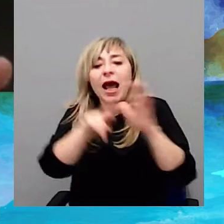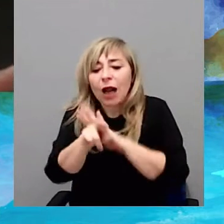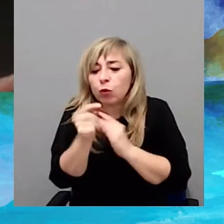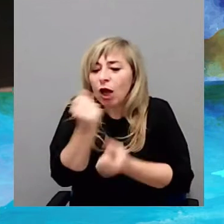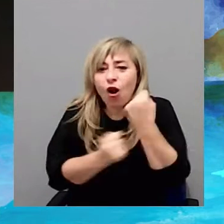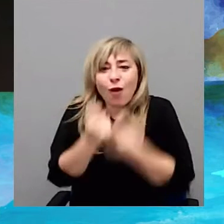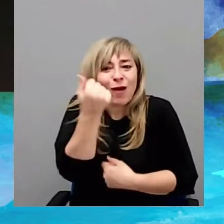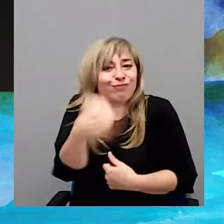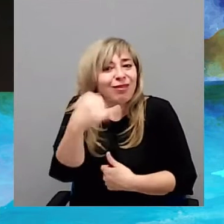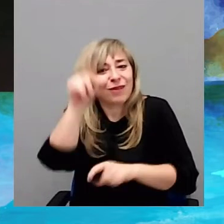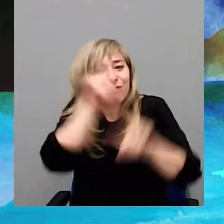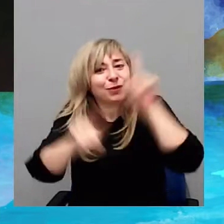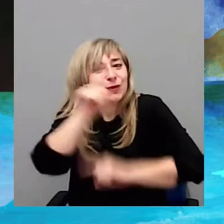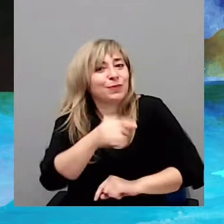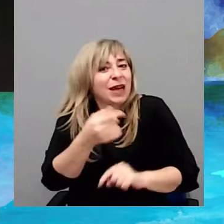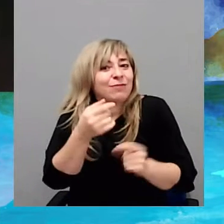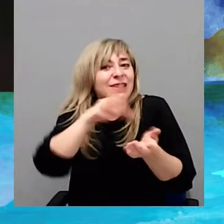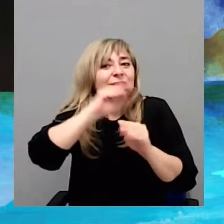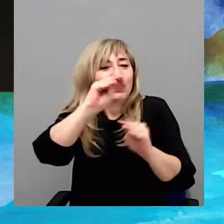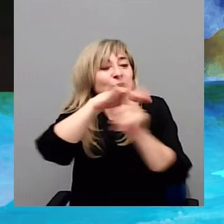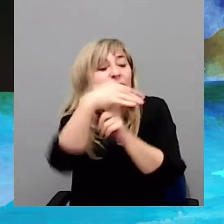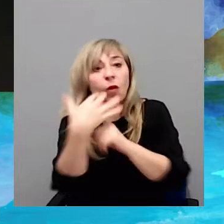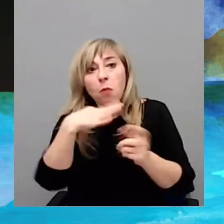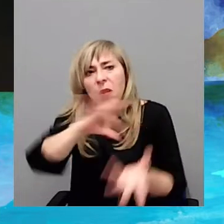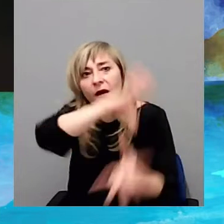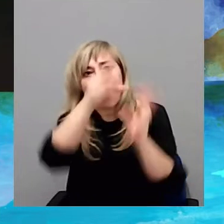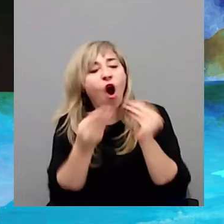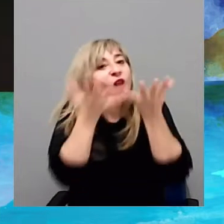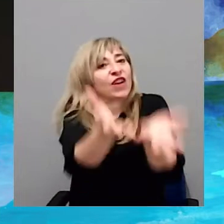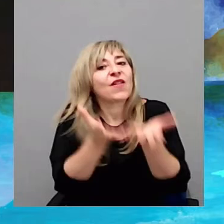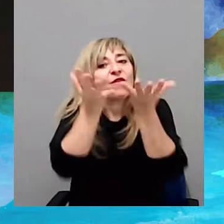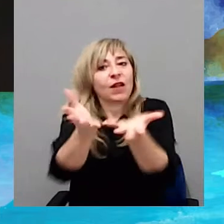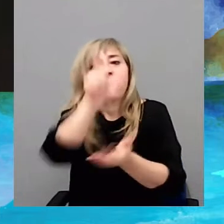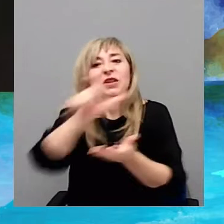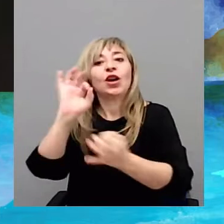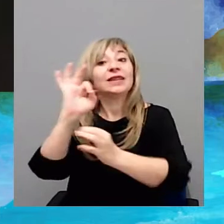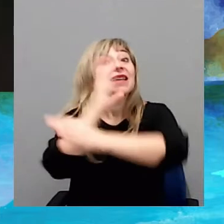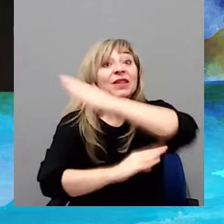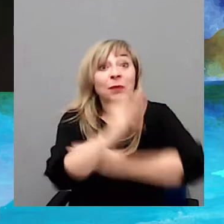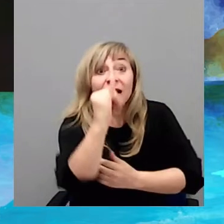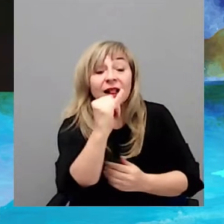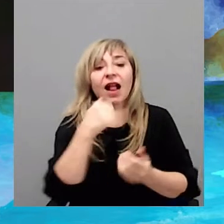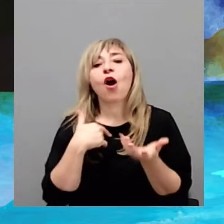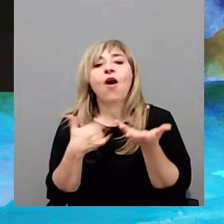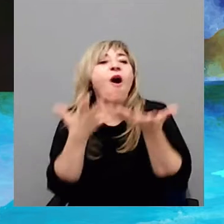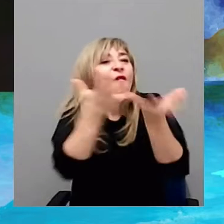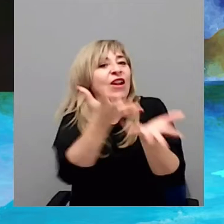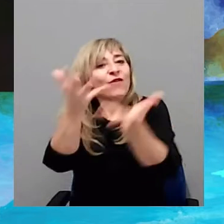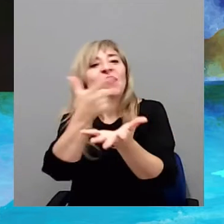Well, that really fit right into the world with people that have a disability.